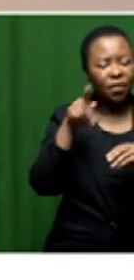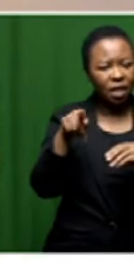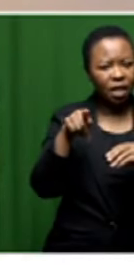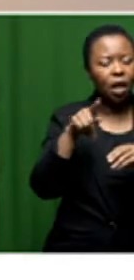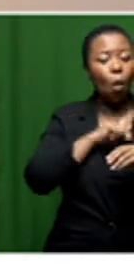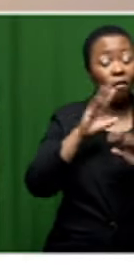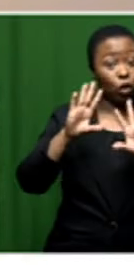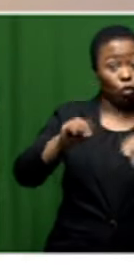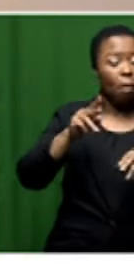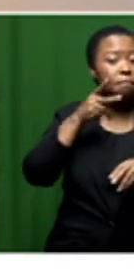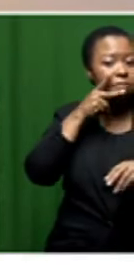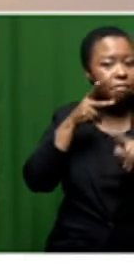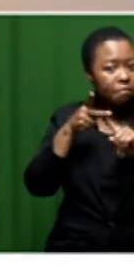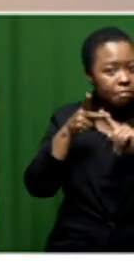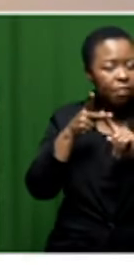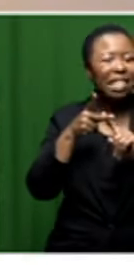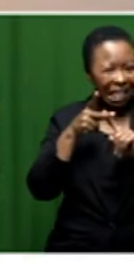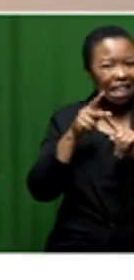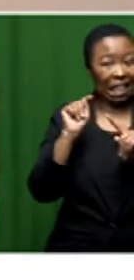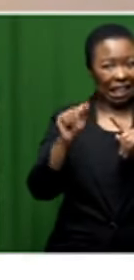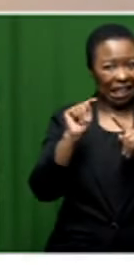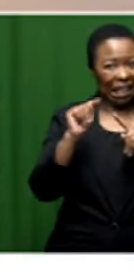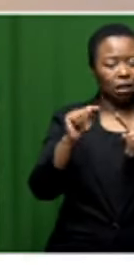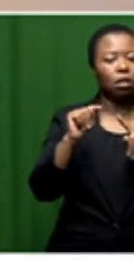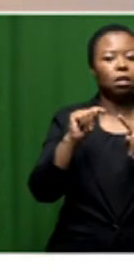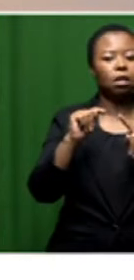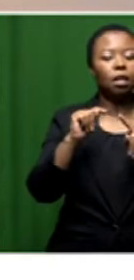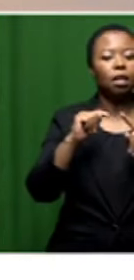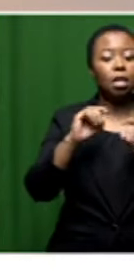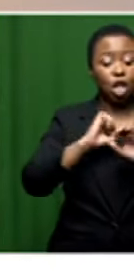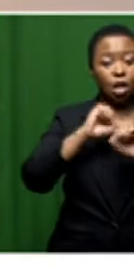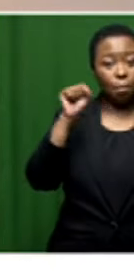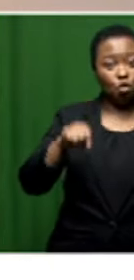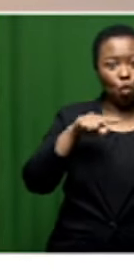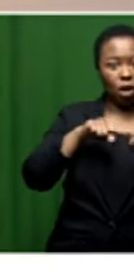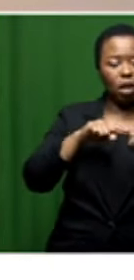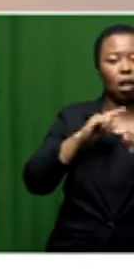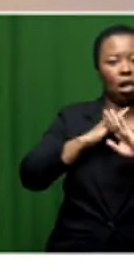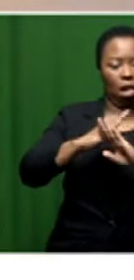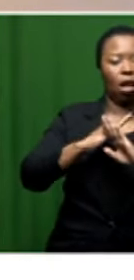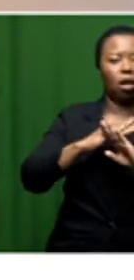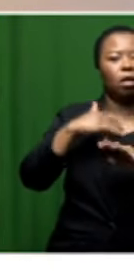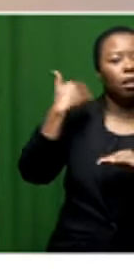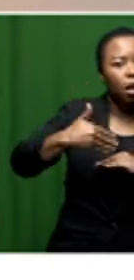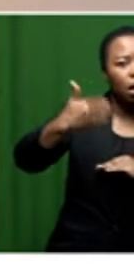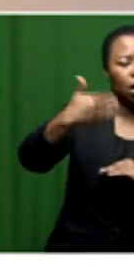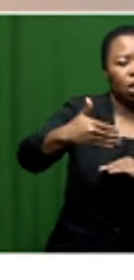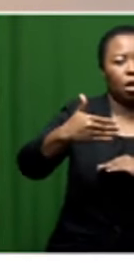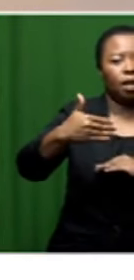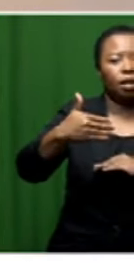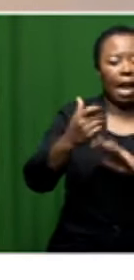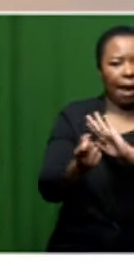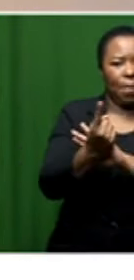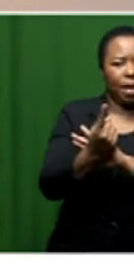should stop smoking immediately because that continuously activates the immune system. And remember that continual activation doesn't